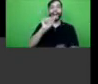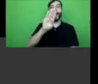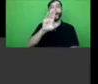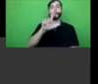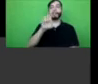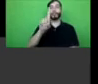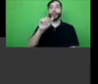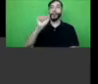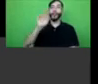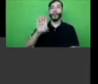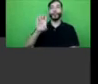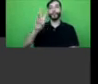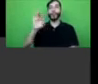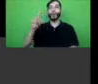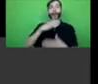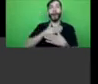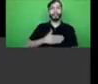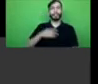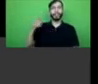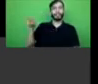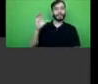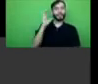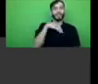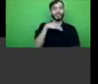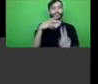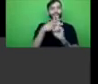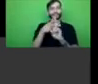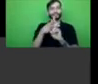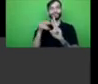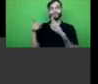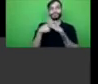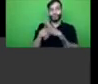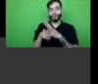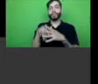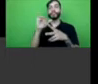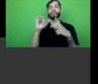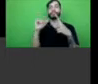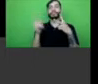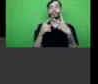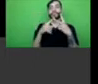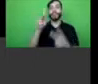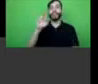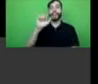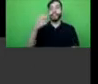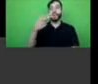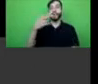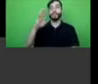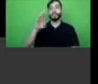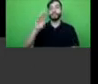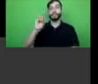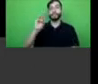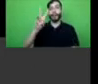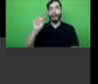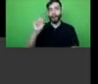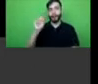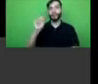Weird, and Kia Brown, who led part 2 last week, talked about the community that grew up